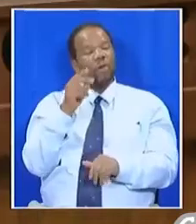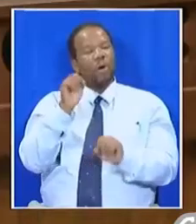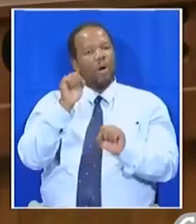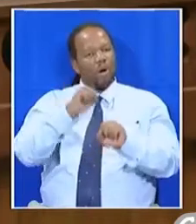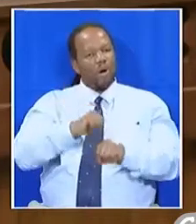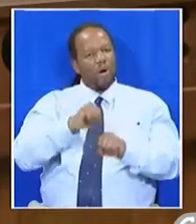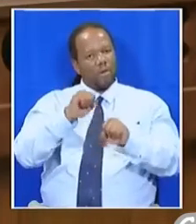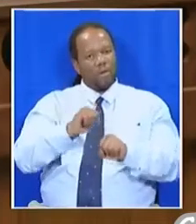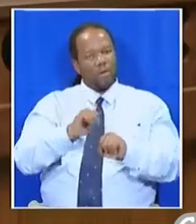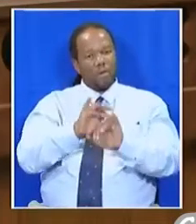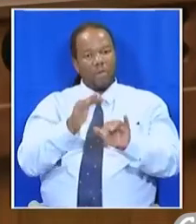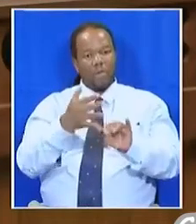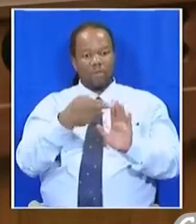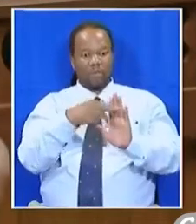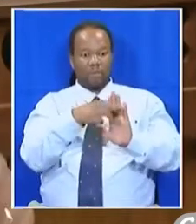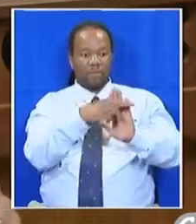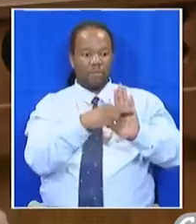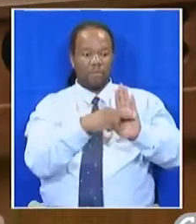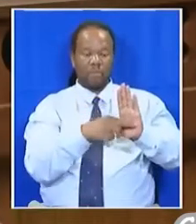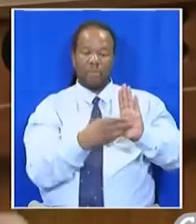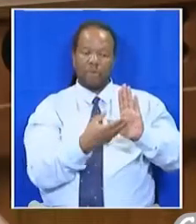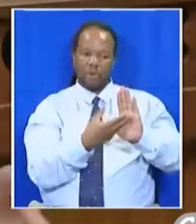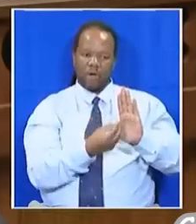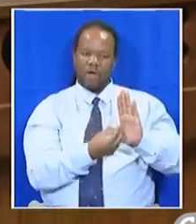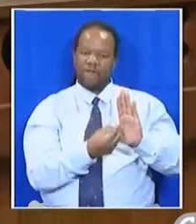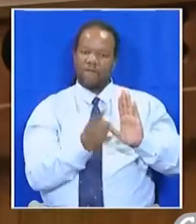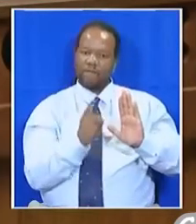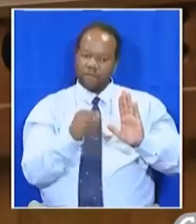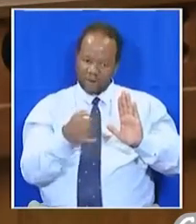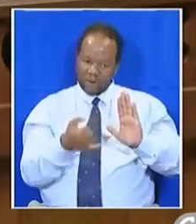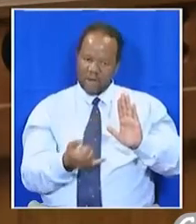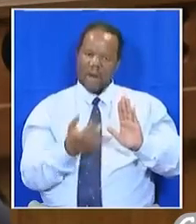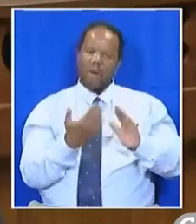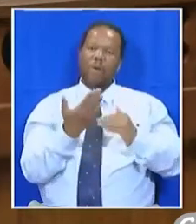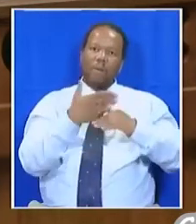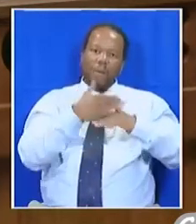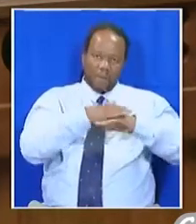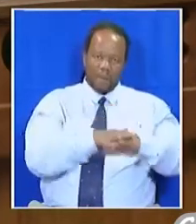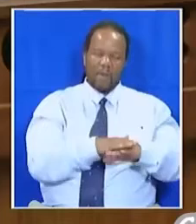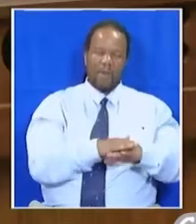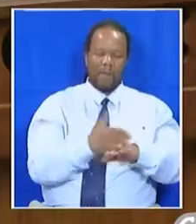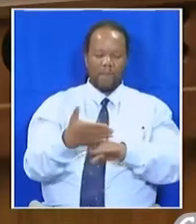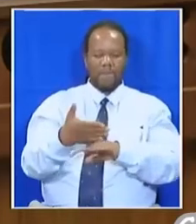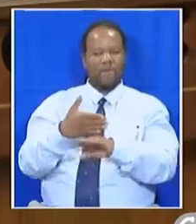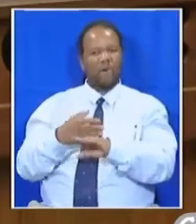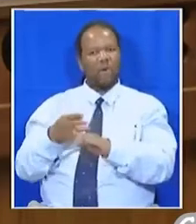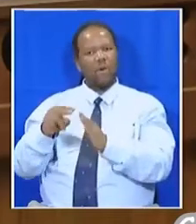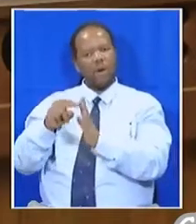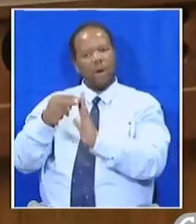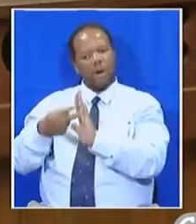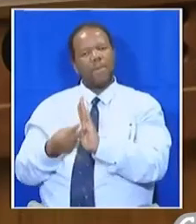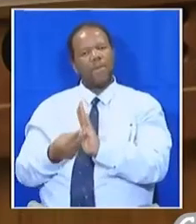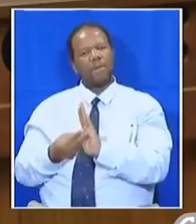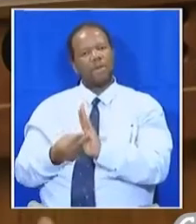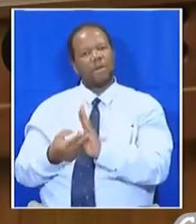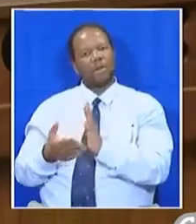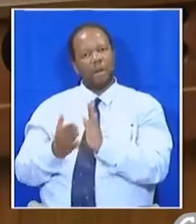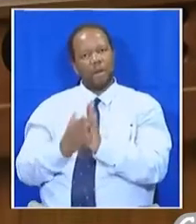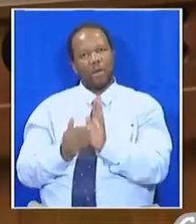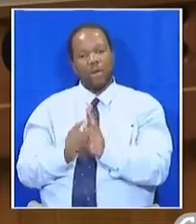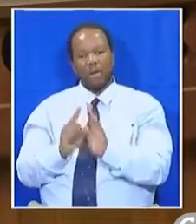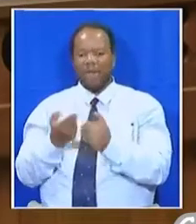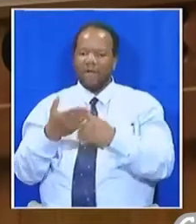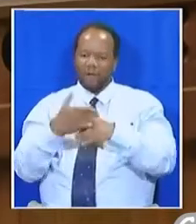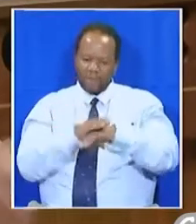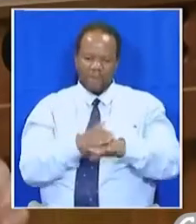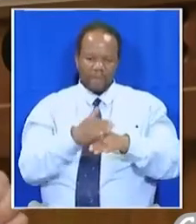existing provisions are implemented before we start further amending the legislation. And clearly, we